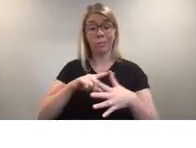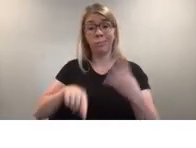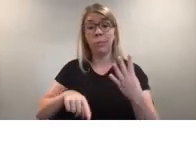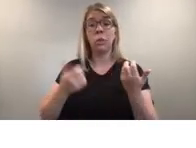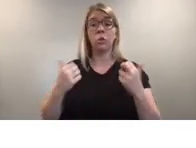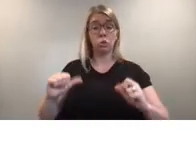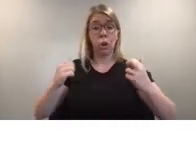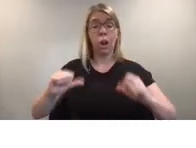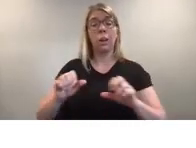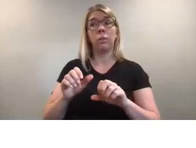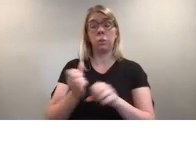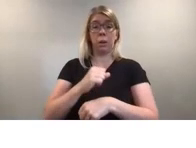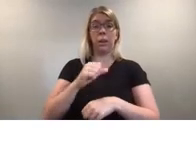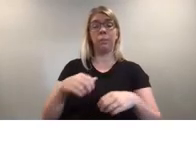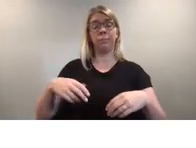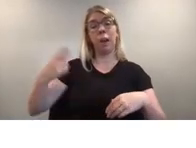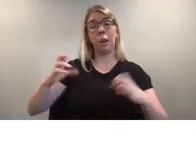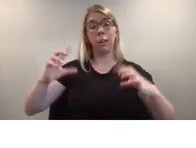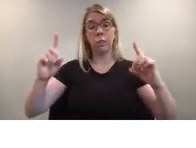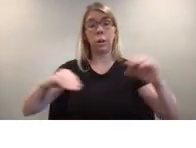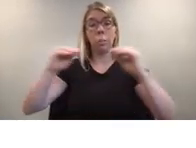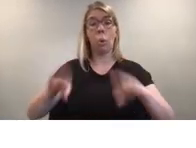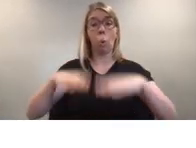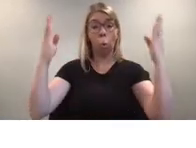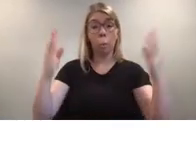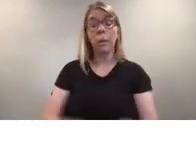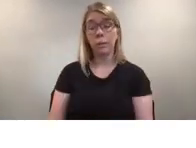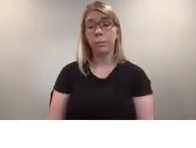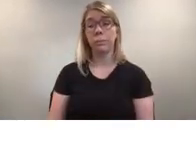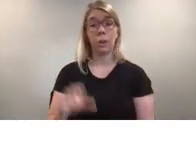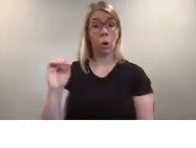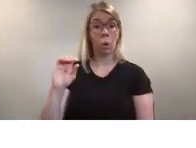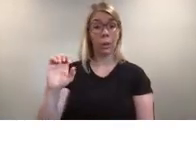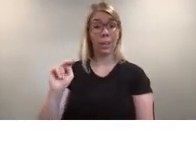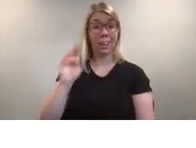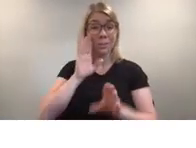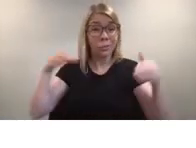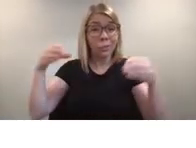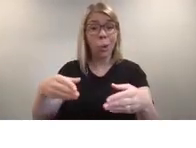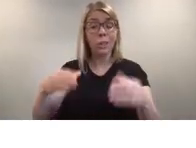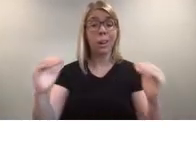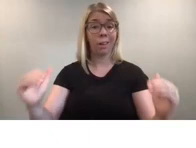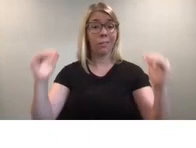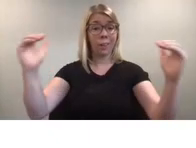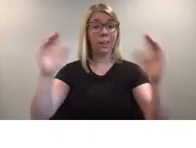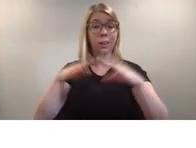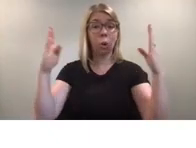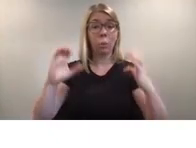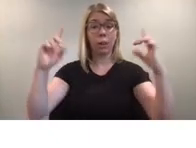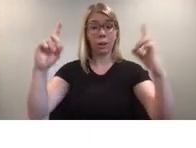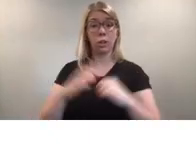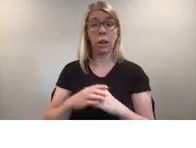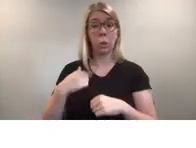open. Specifically, the OEN is focused on action that advances open education in ways that are